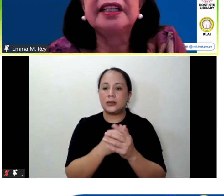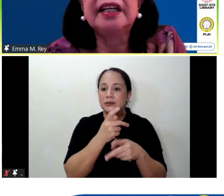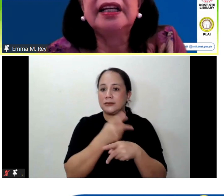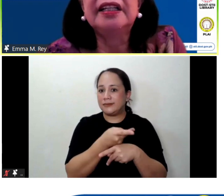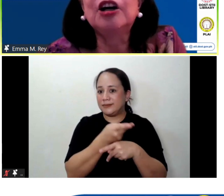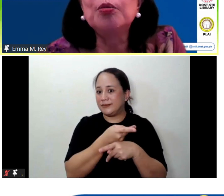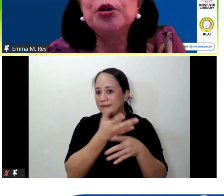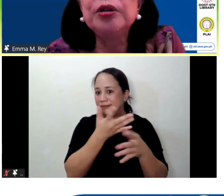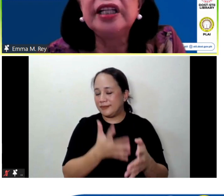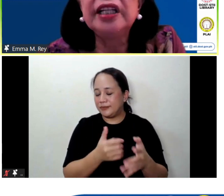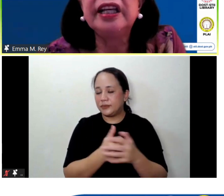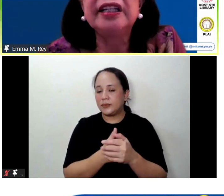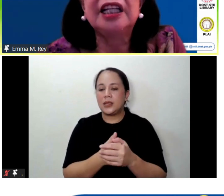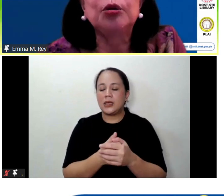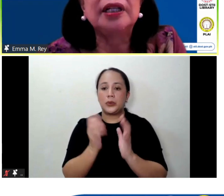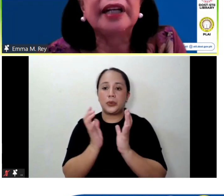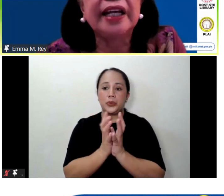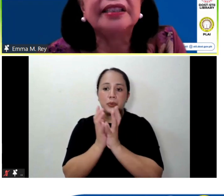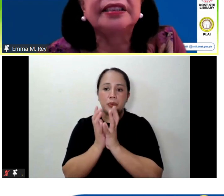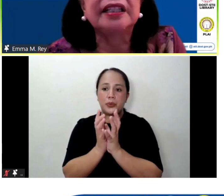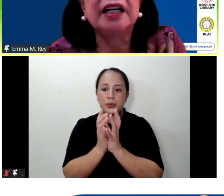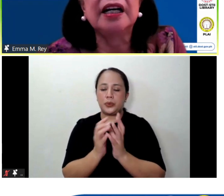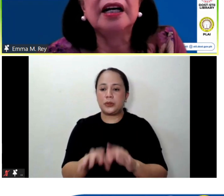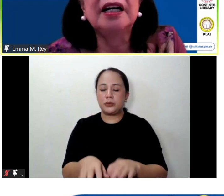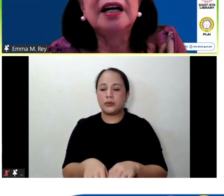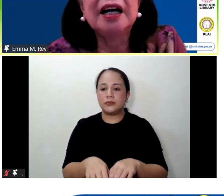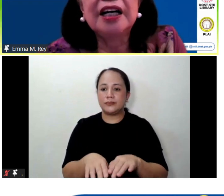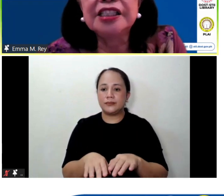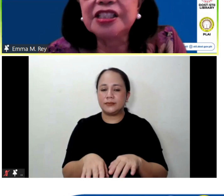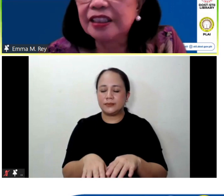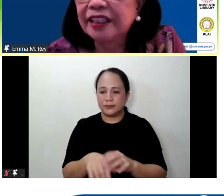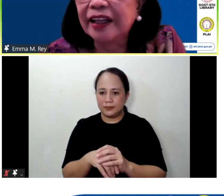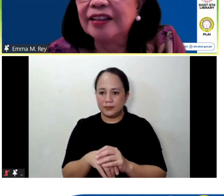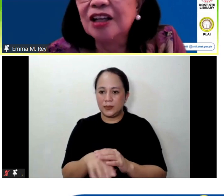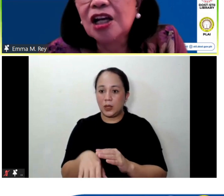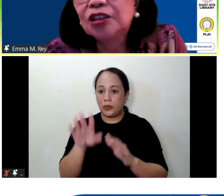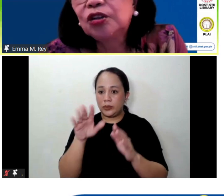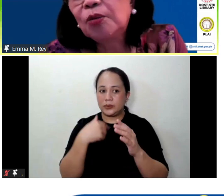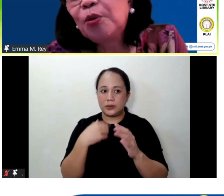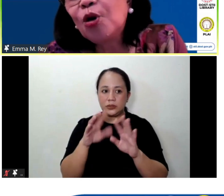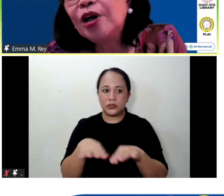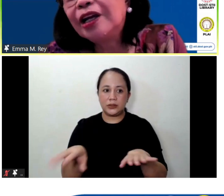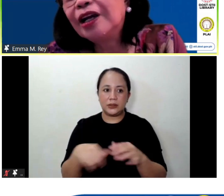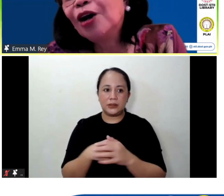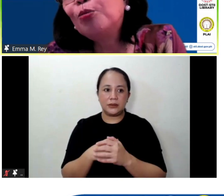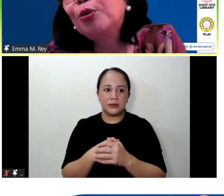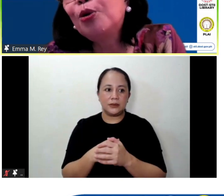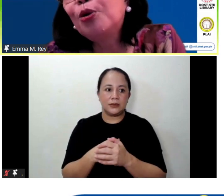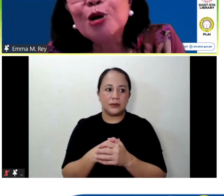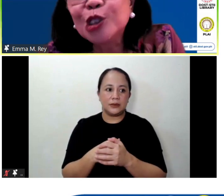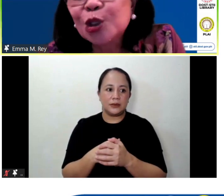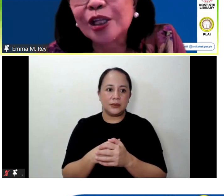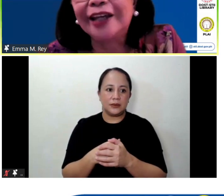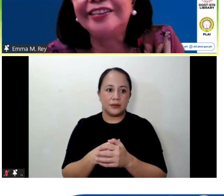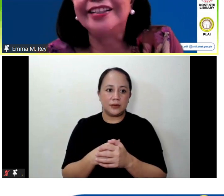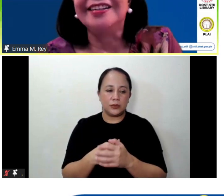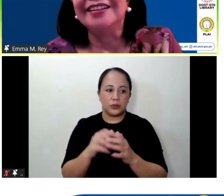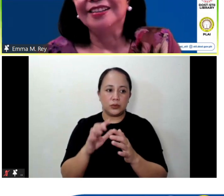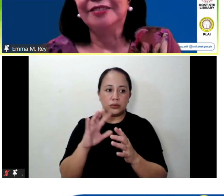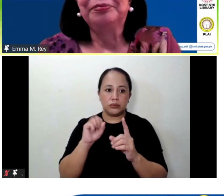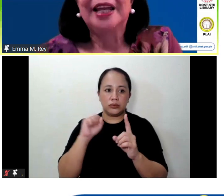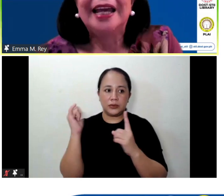caregivers, and the community that will raise our children. So buong